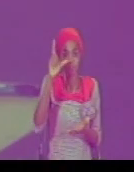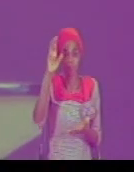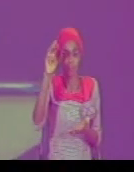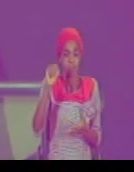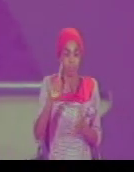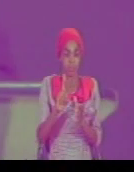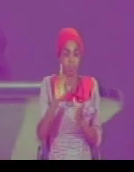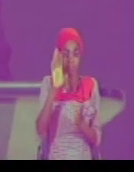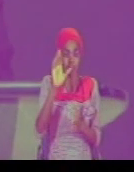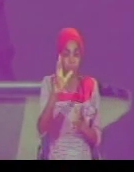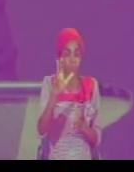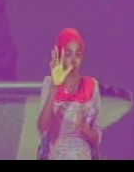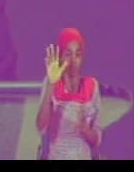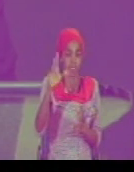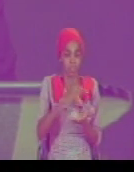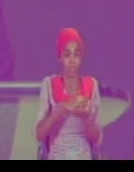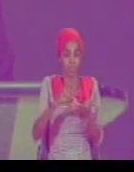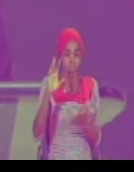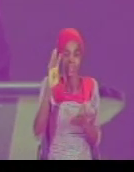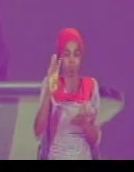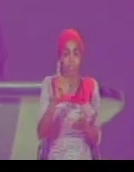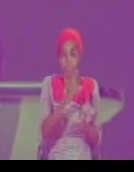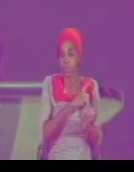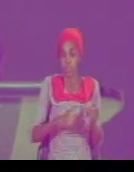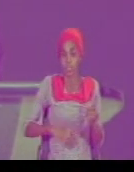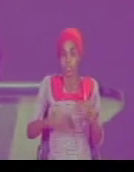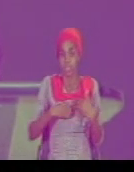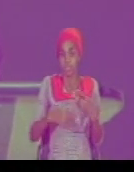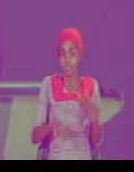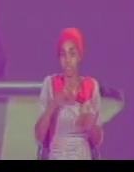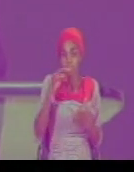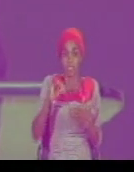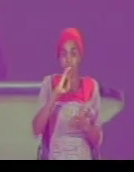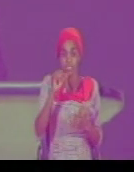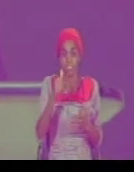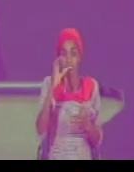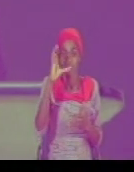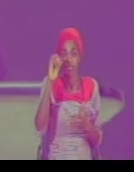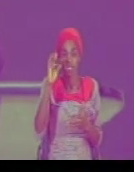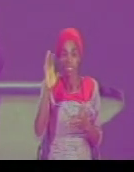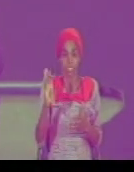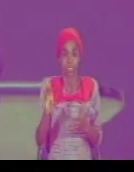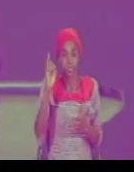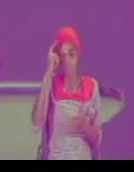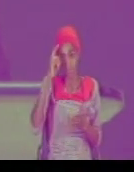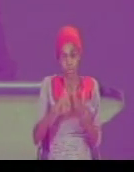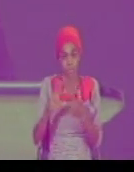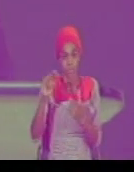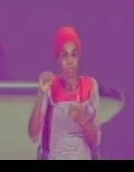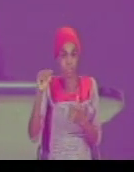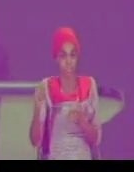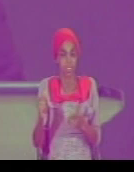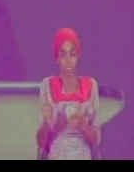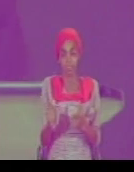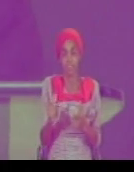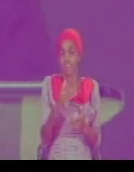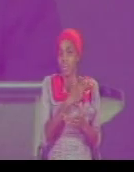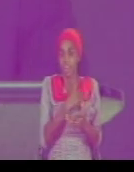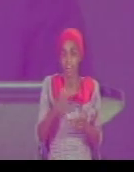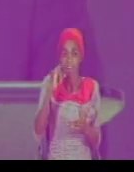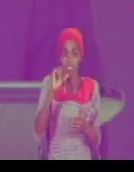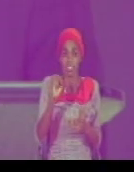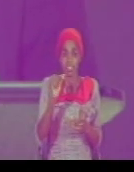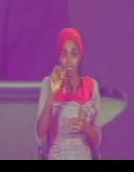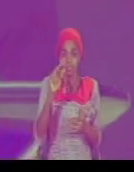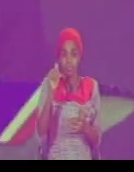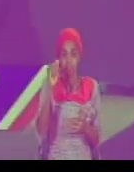unto himself, and Israel for his peculiar treasure. For his peculiar treasure. Exodus